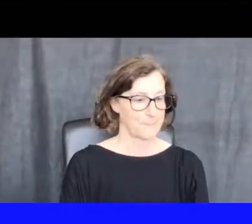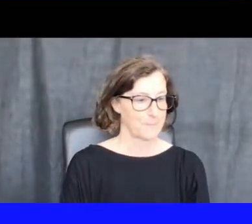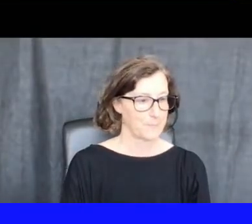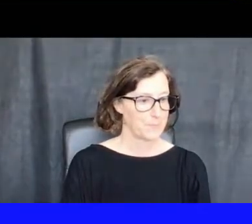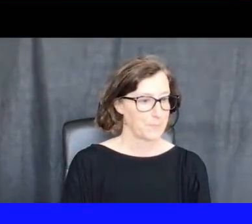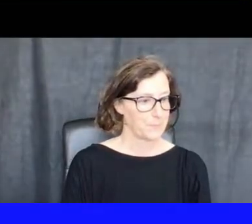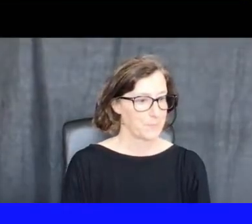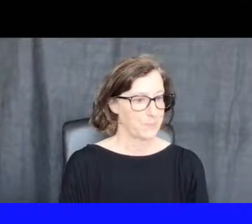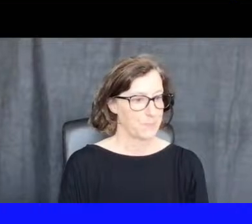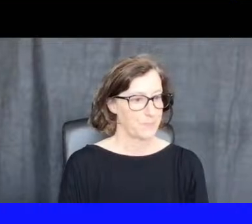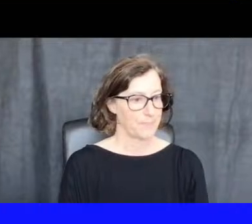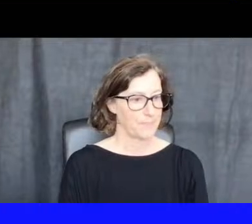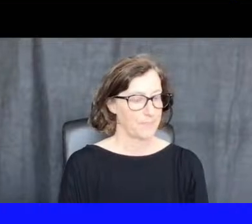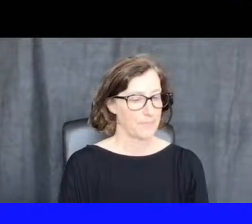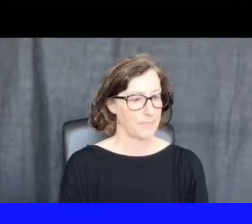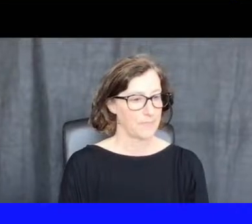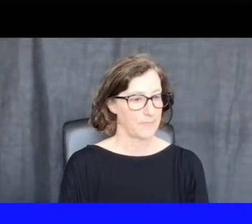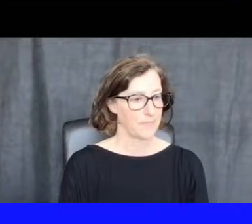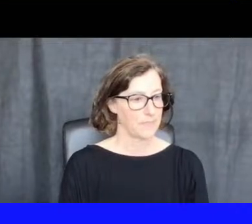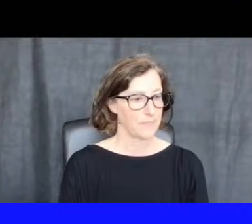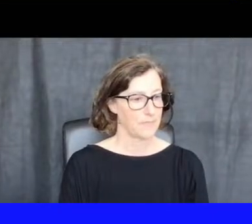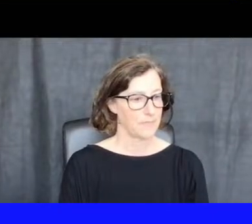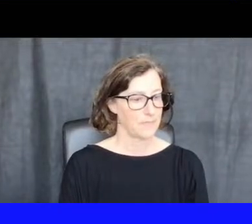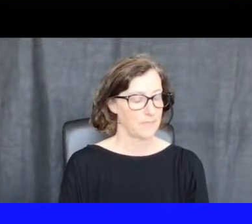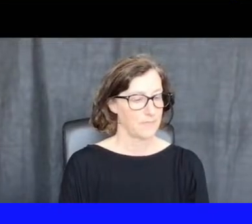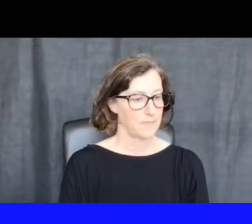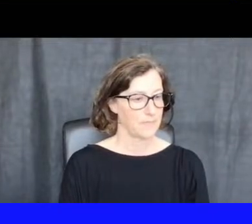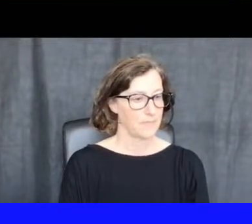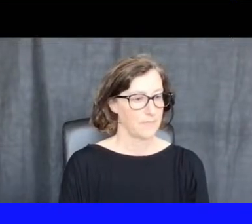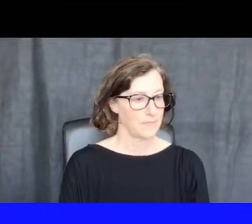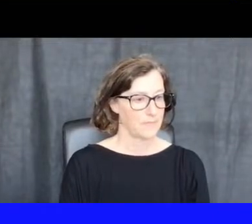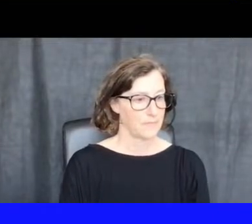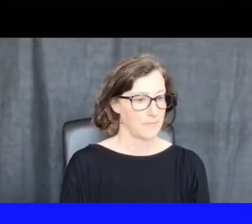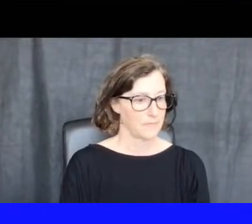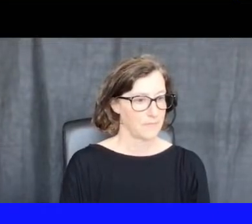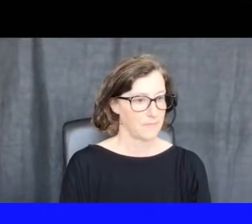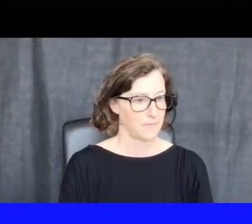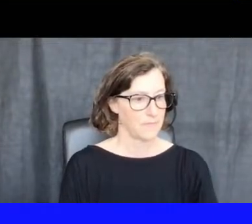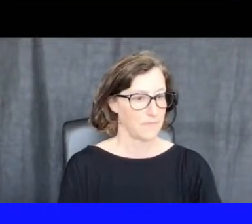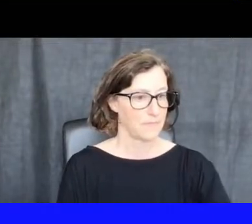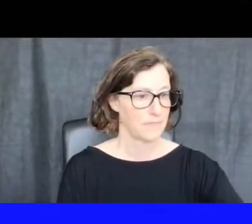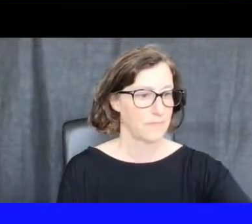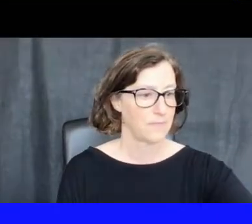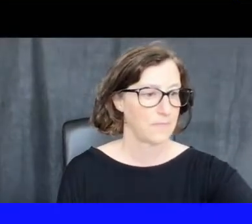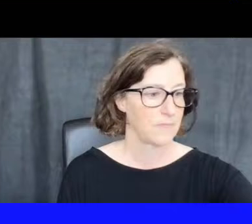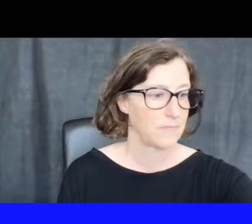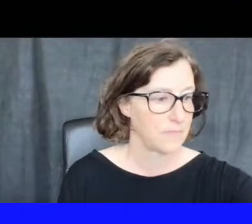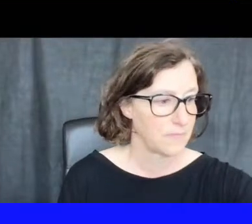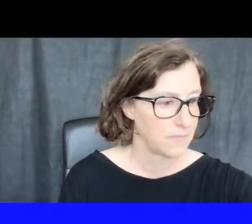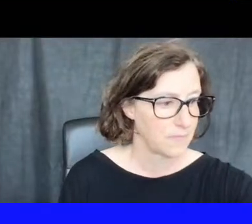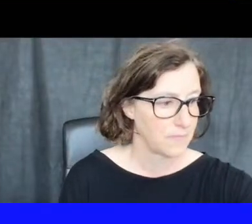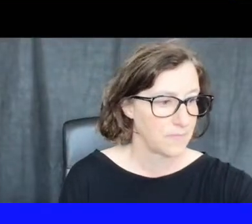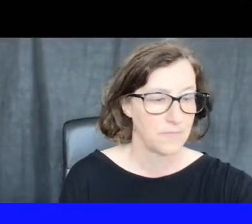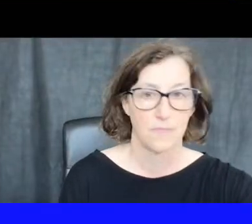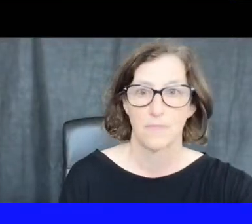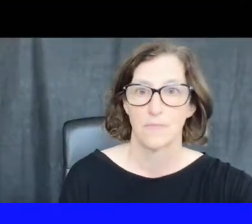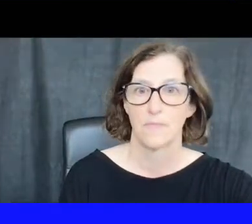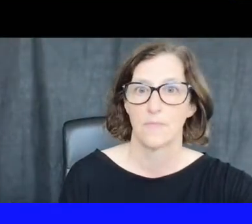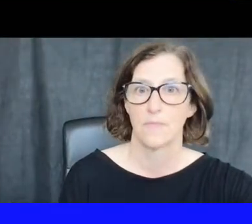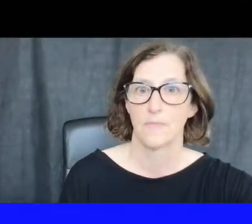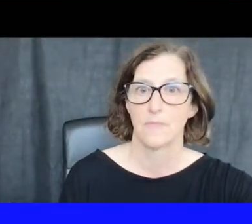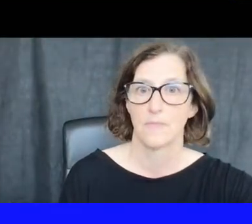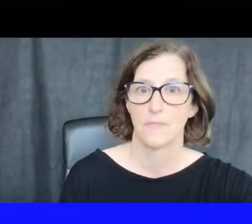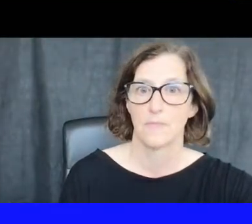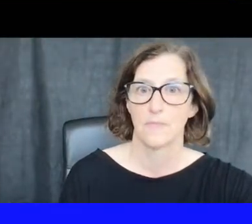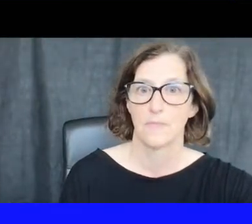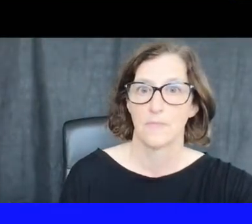So let me move to then presentation by Mr. Ziegler, update of activities of the ACO. Great. Good to be with you all. Thank you for